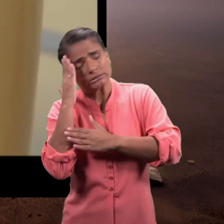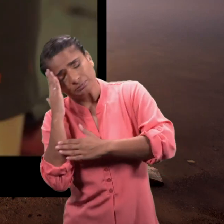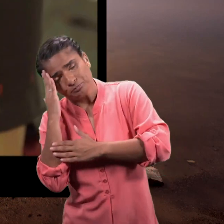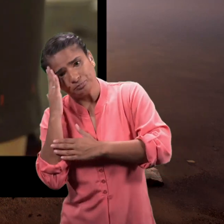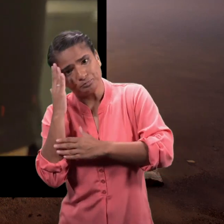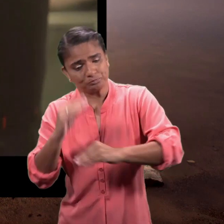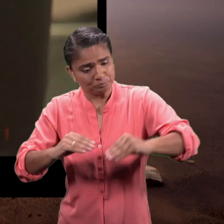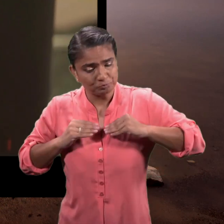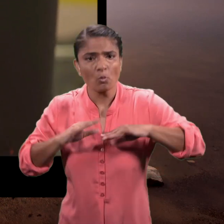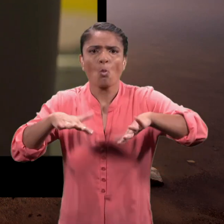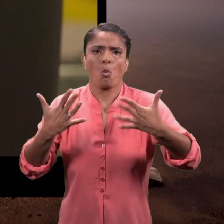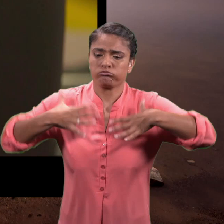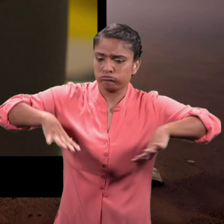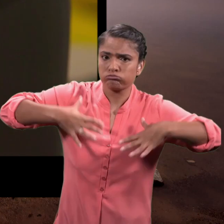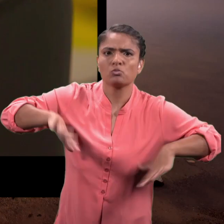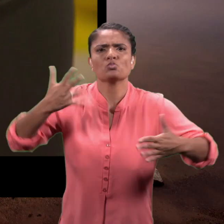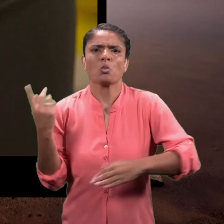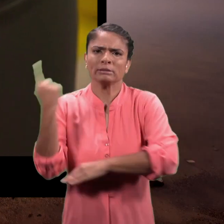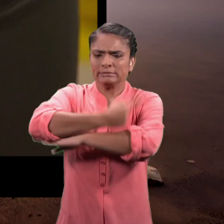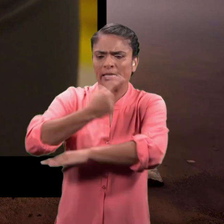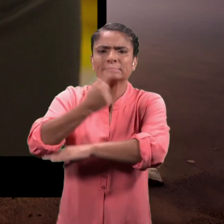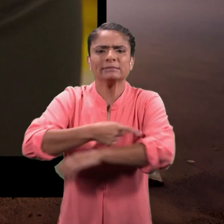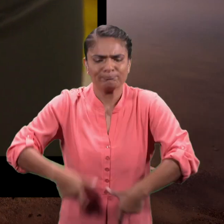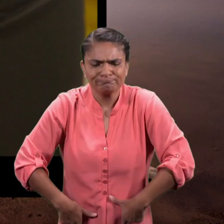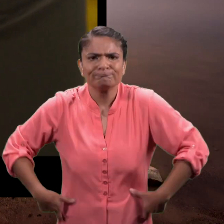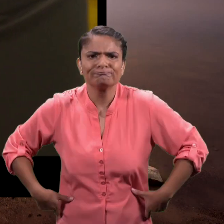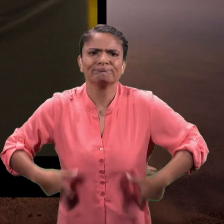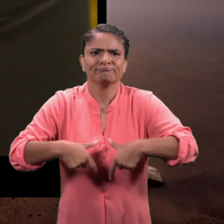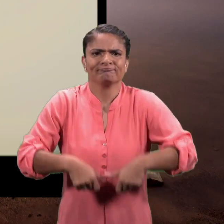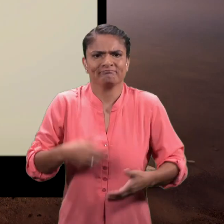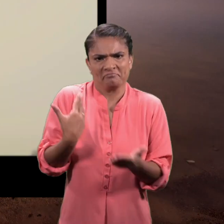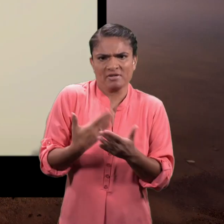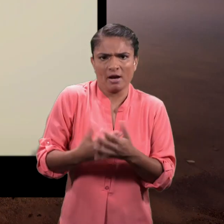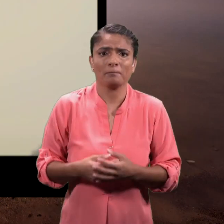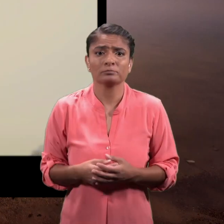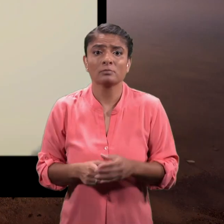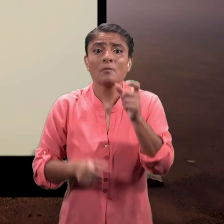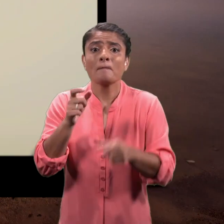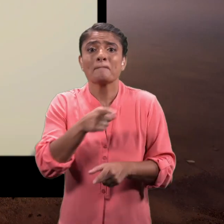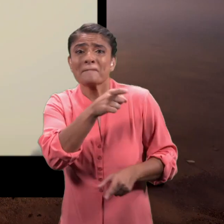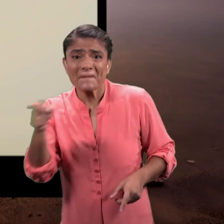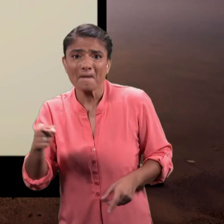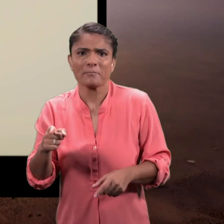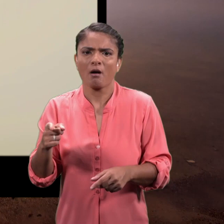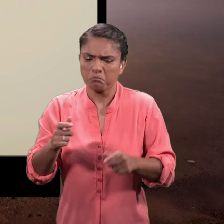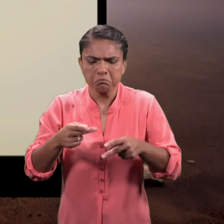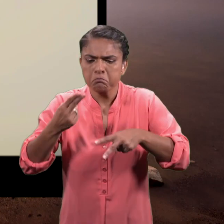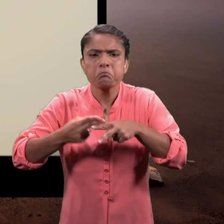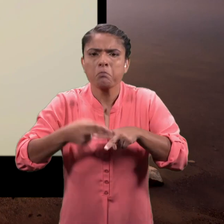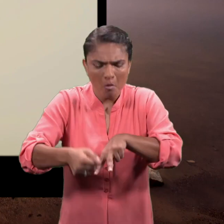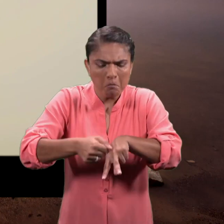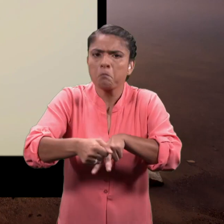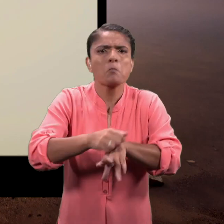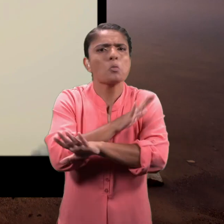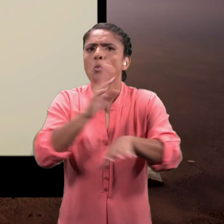sleepwear, swimwear, or an everyday undergarment clothing. And also for people that